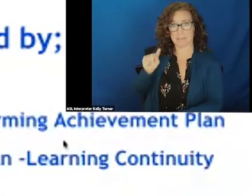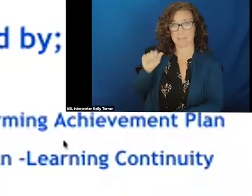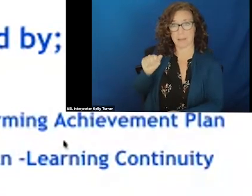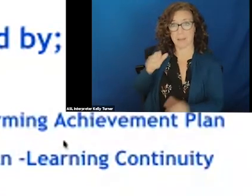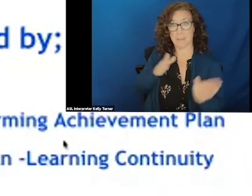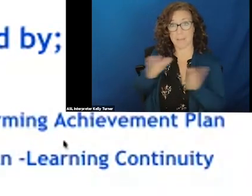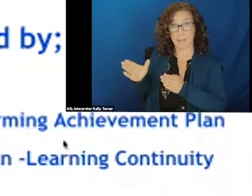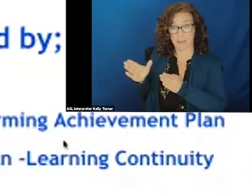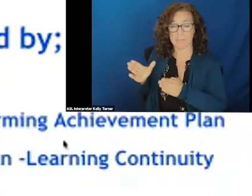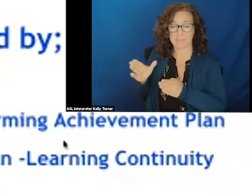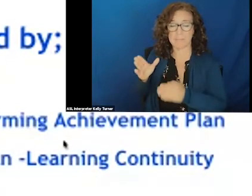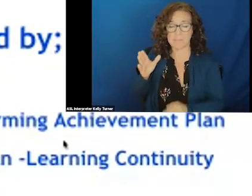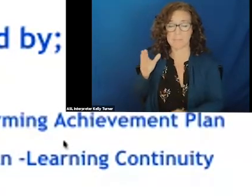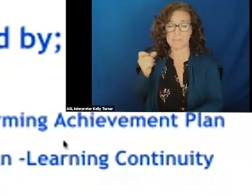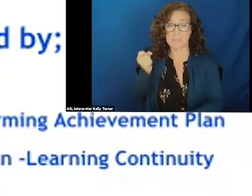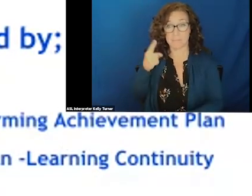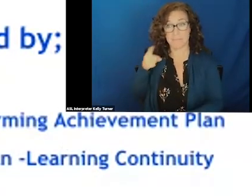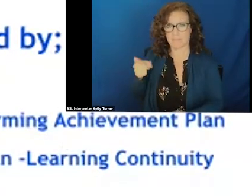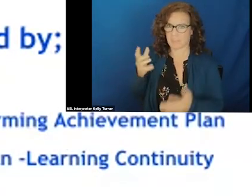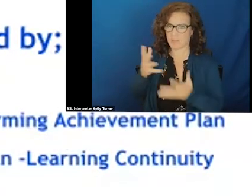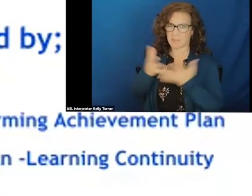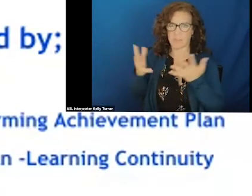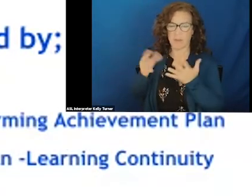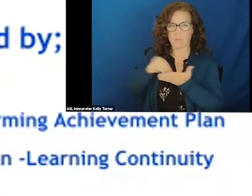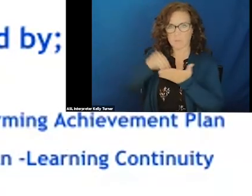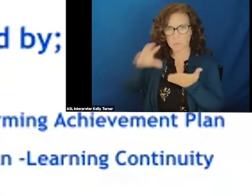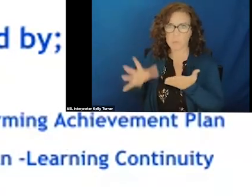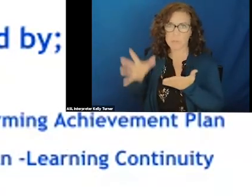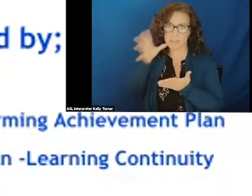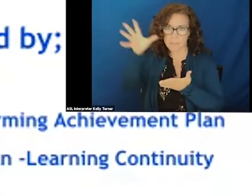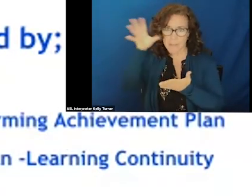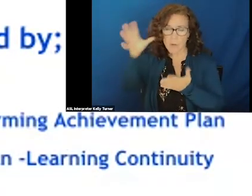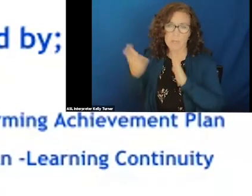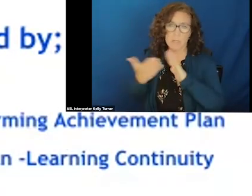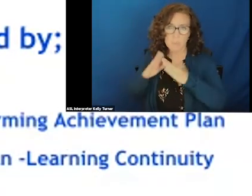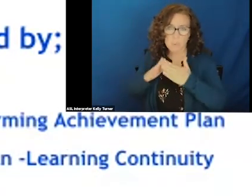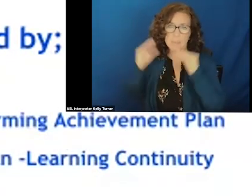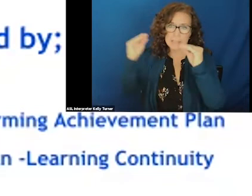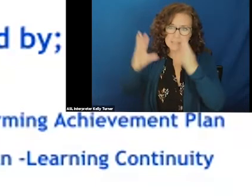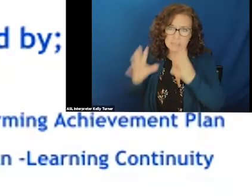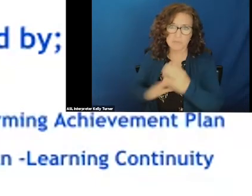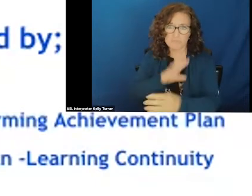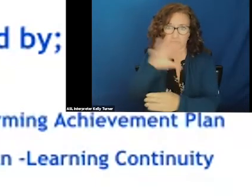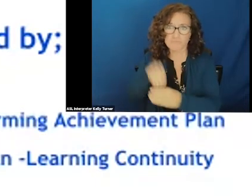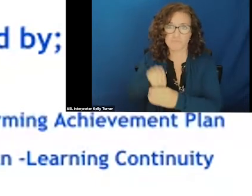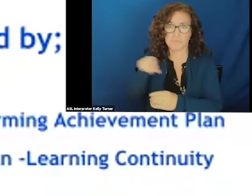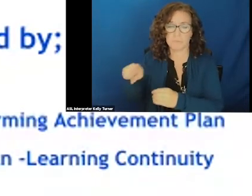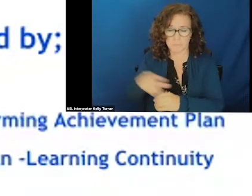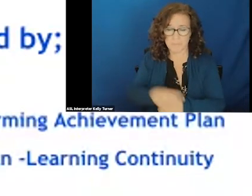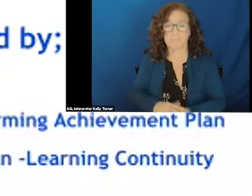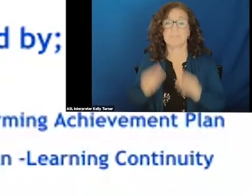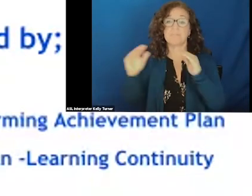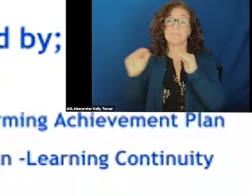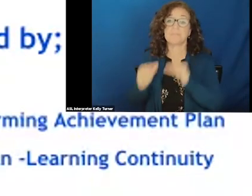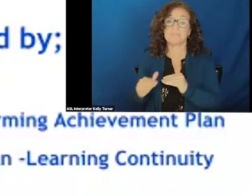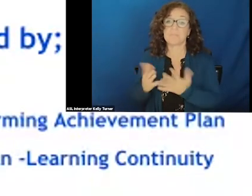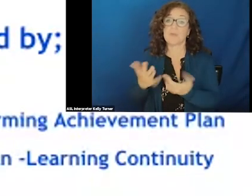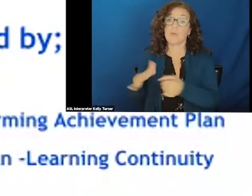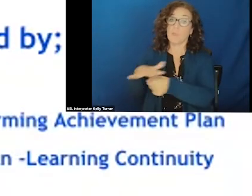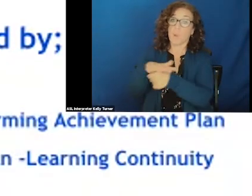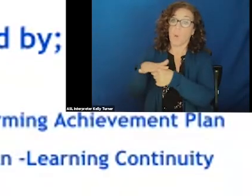engagement. Work like the local control accountability plan, or the LCAP, which includes the learning continuity